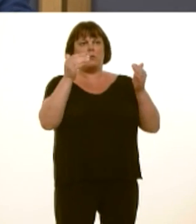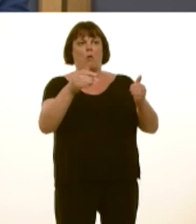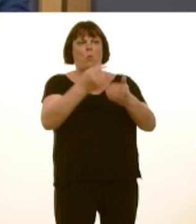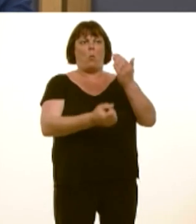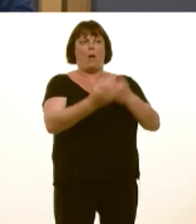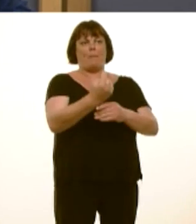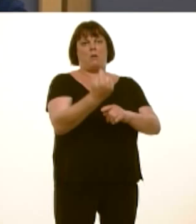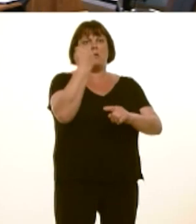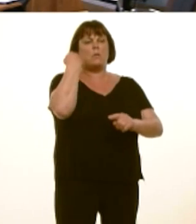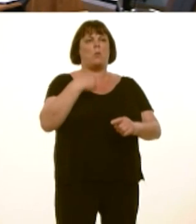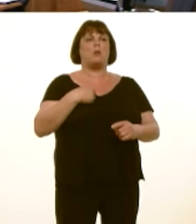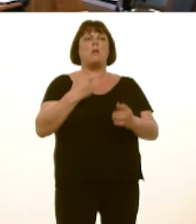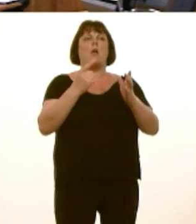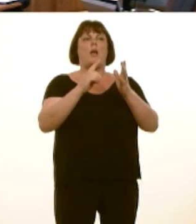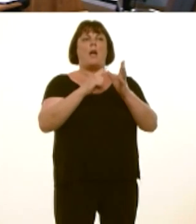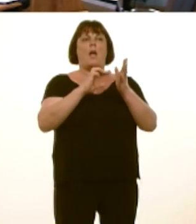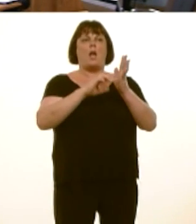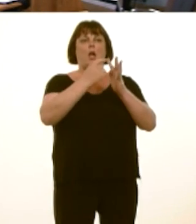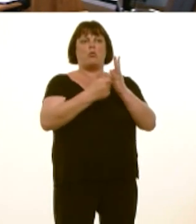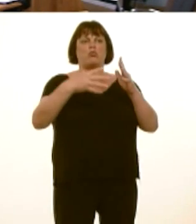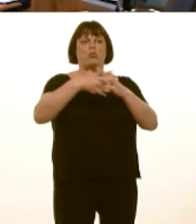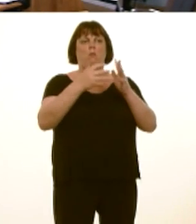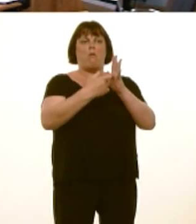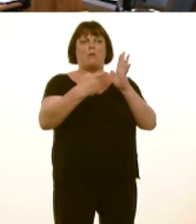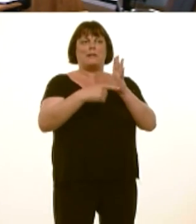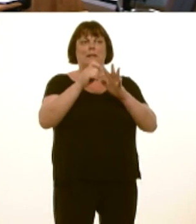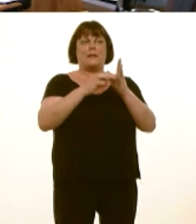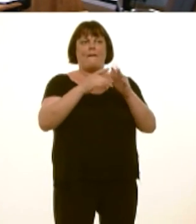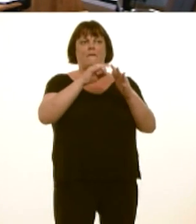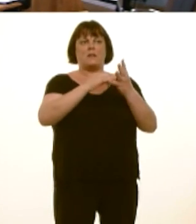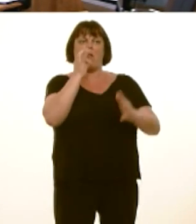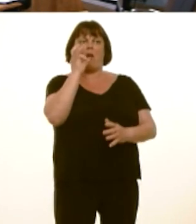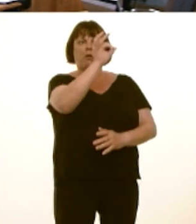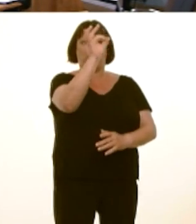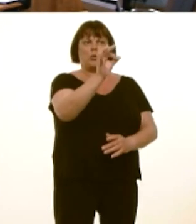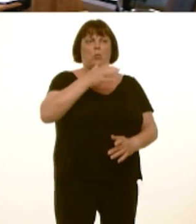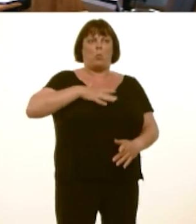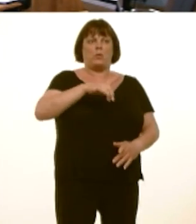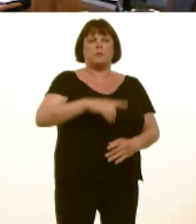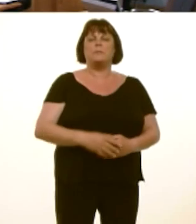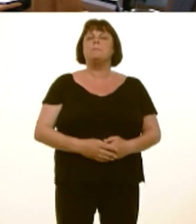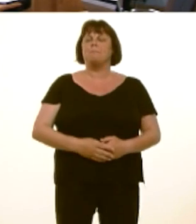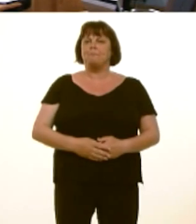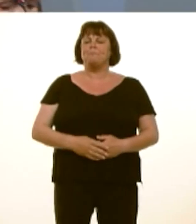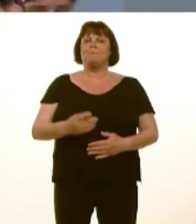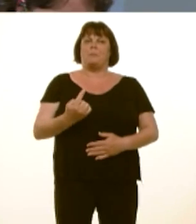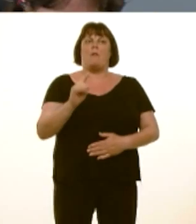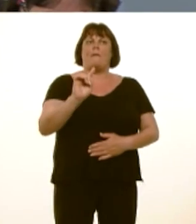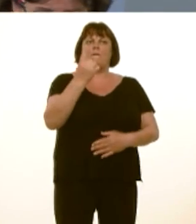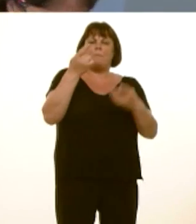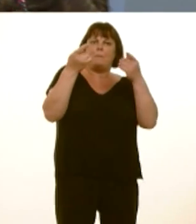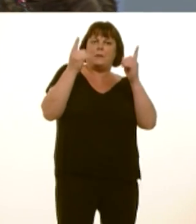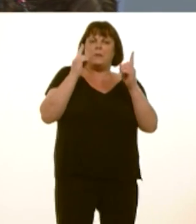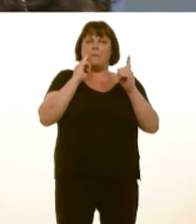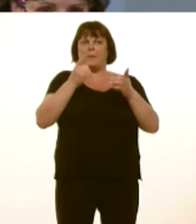to ask the question. Andrew Artie-Davis. Thank you, Presiding Officer. Following the initial comments made by the First Minister on the tragic events